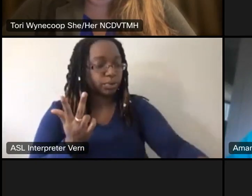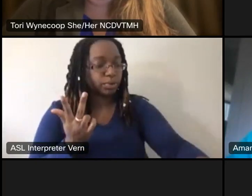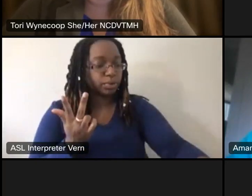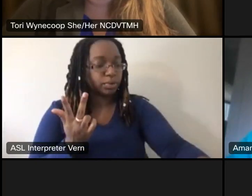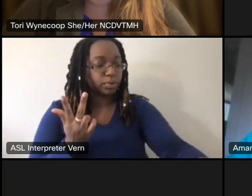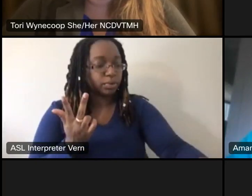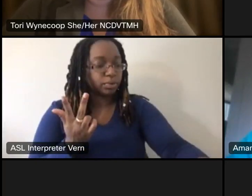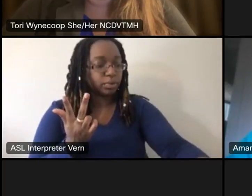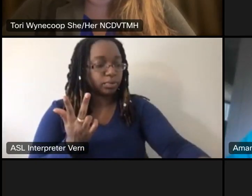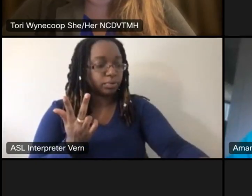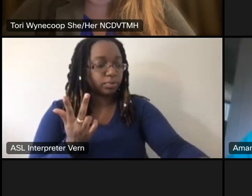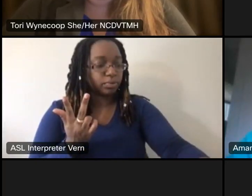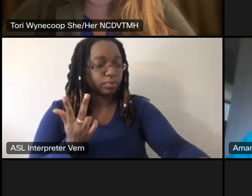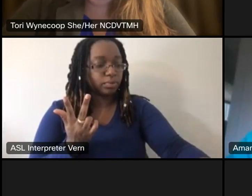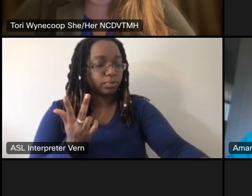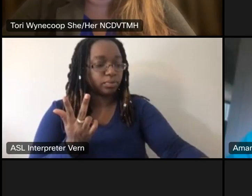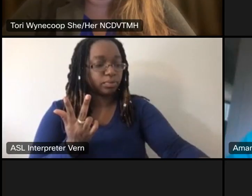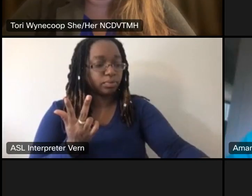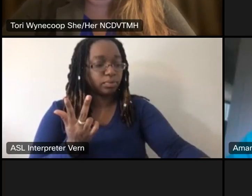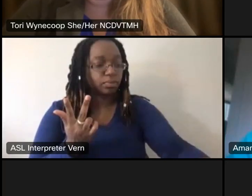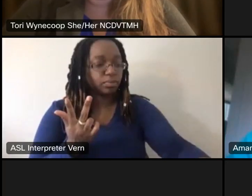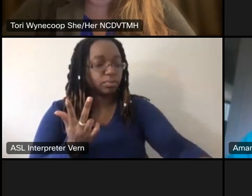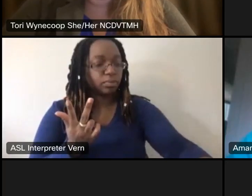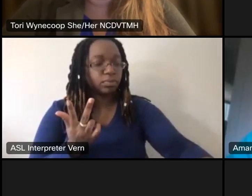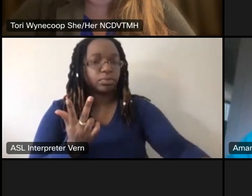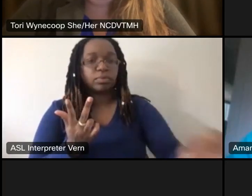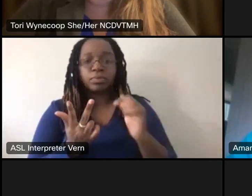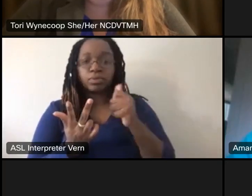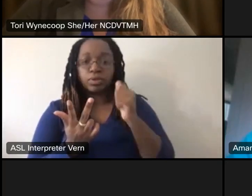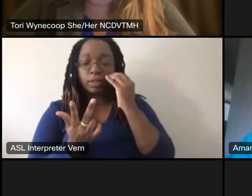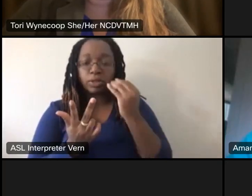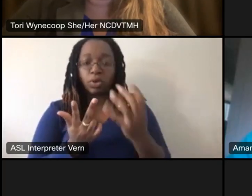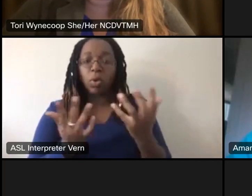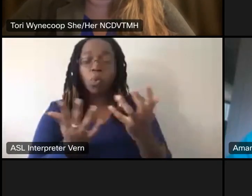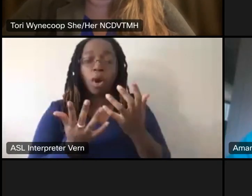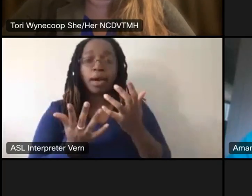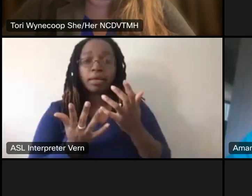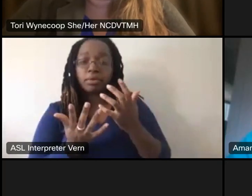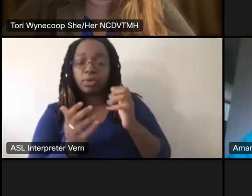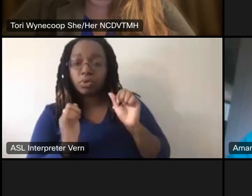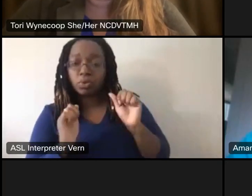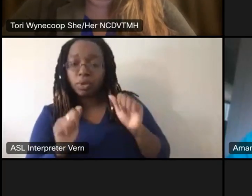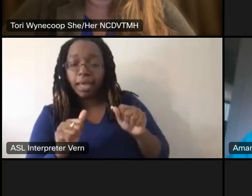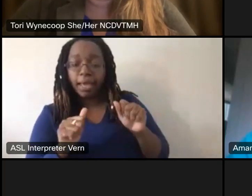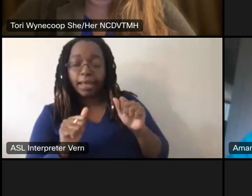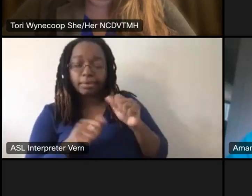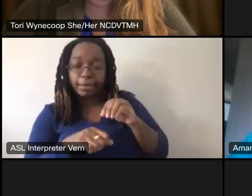have for elders who want to get involved in leading efforts to combat elder abuse?